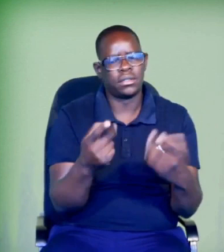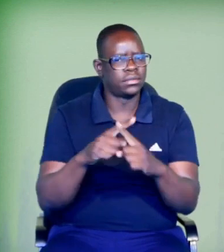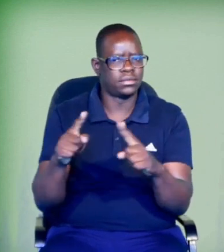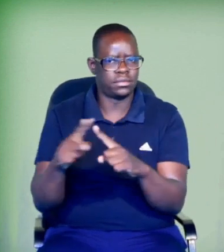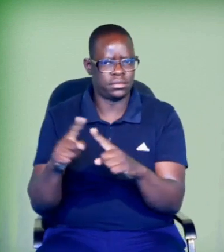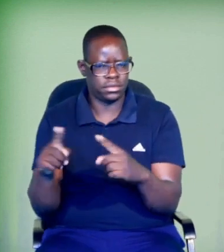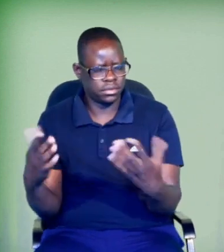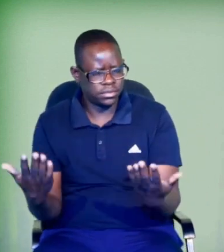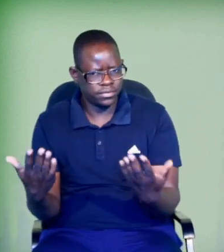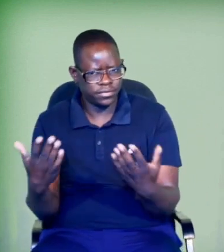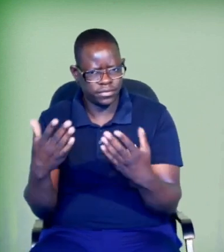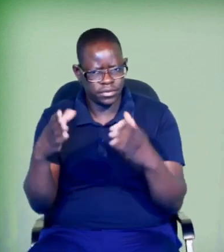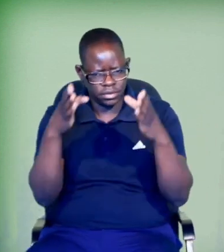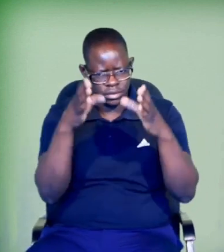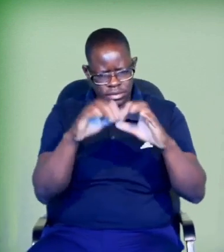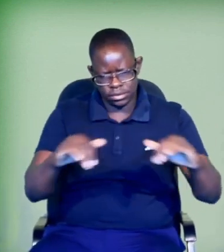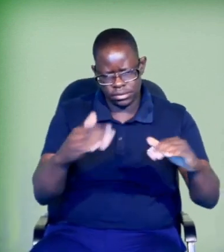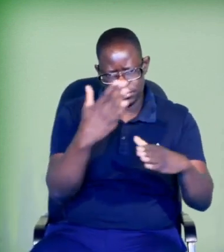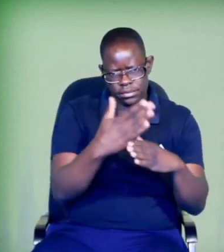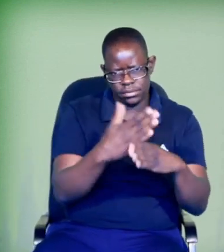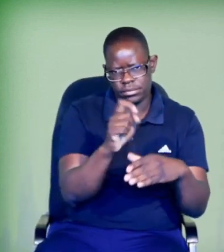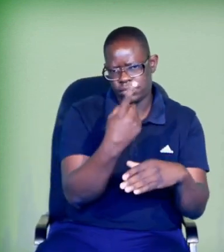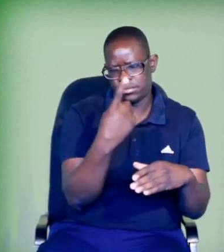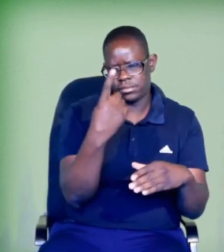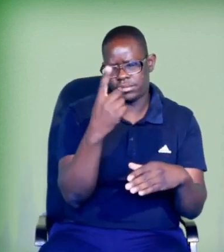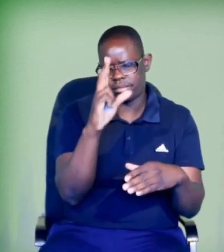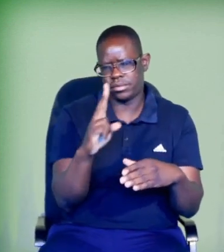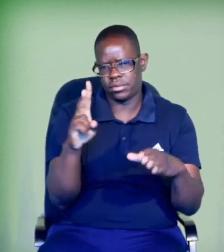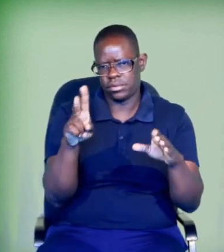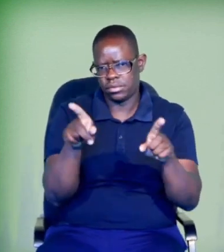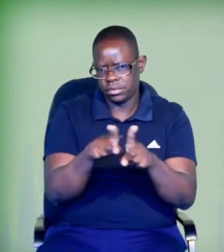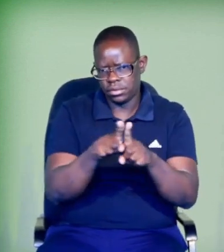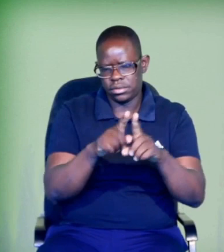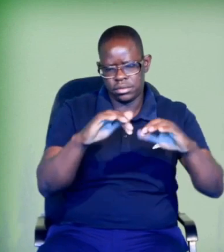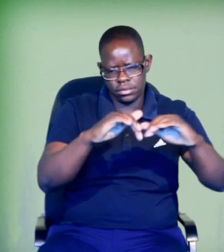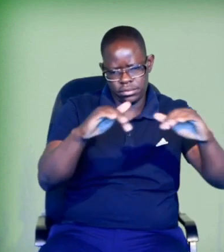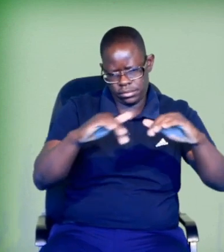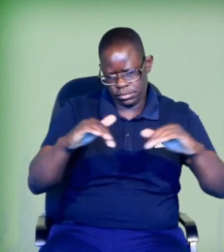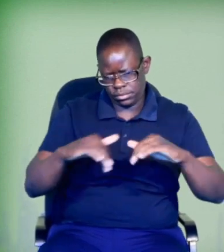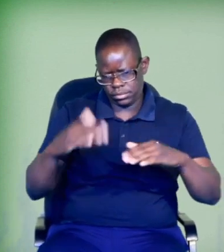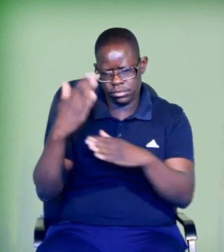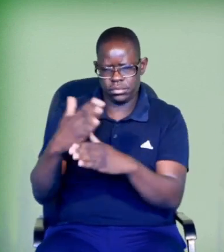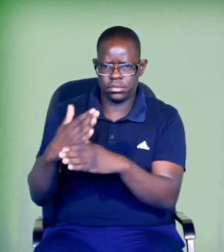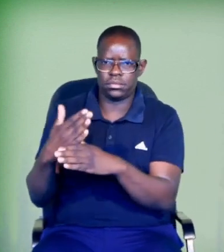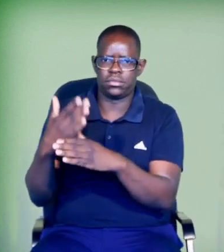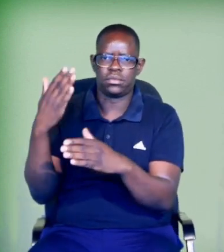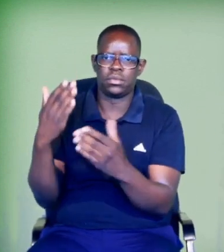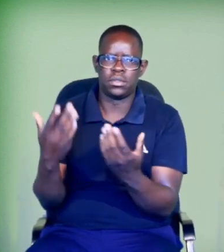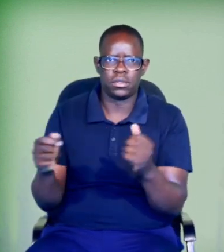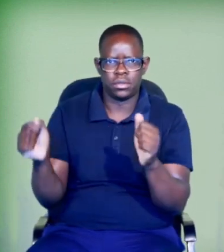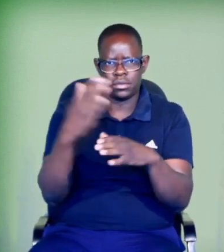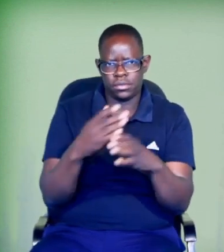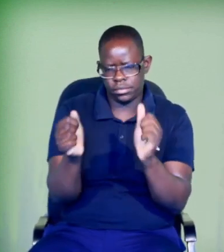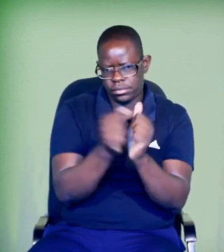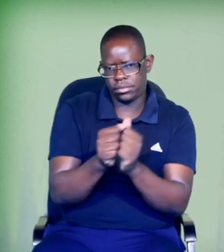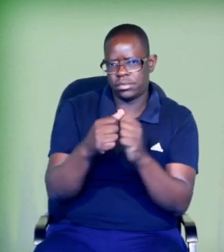differs from division of labor is that maybe you have a job that everybody can do well, so you simply divide the labor amongst the workers and they all work together